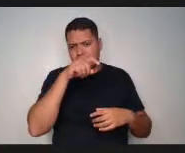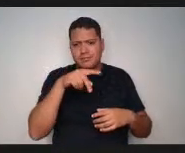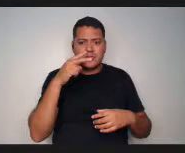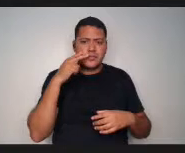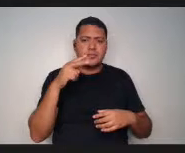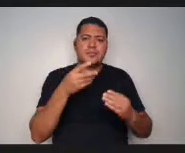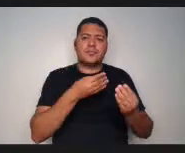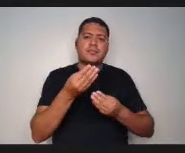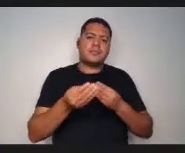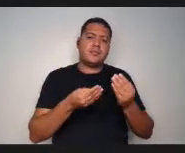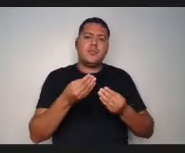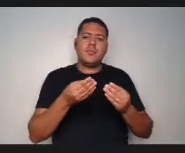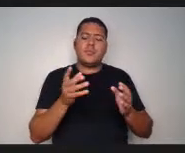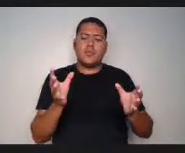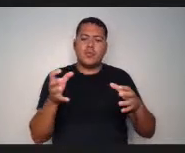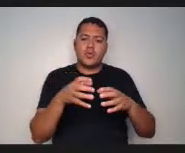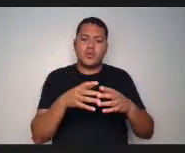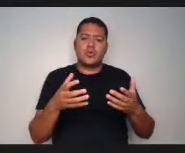forth.